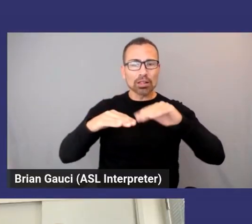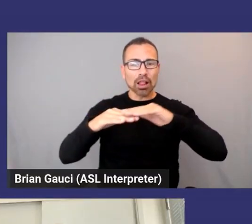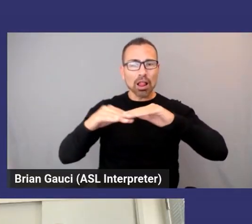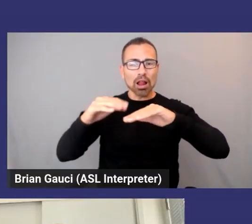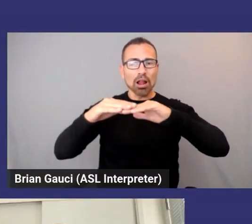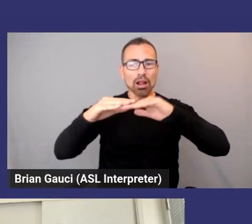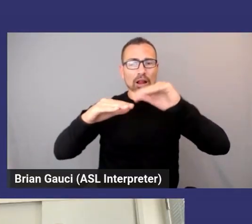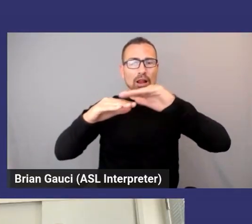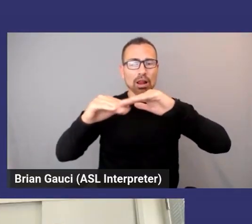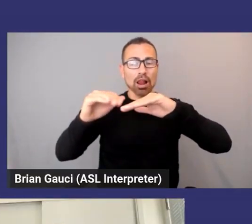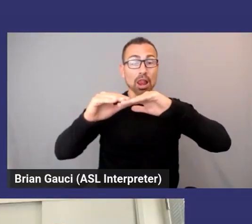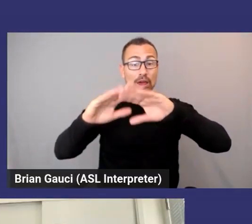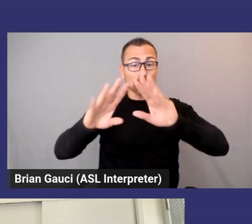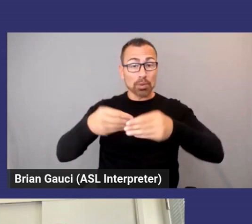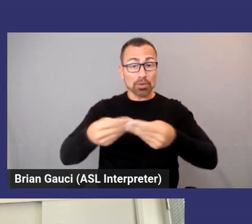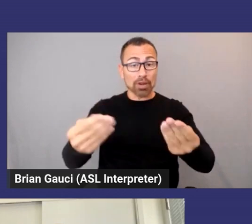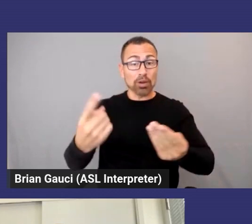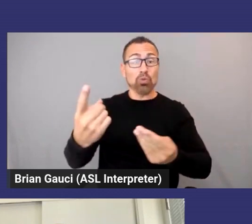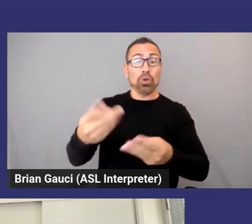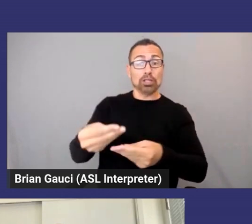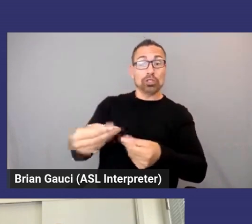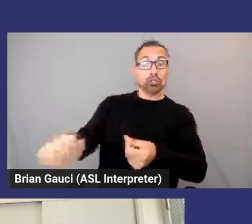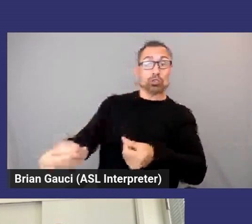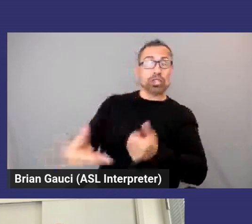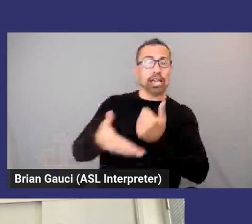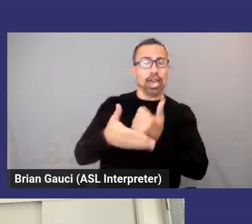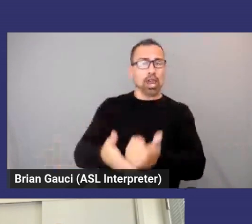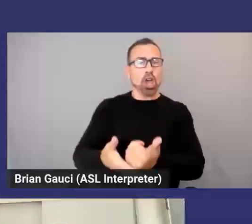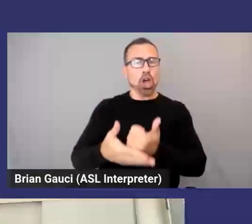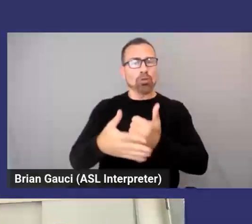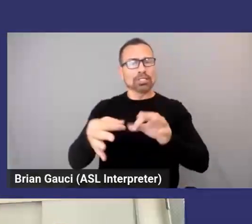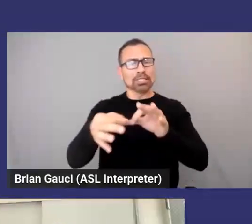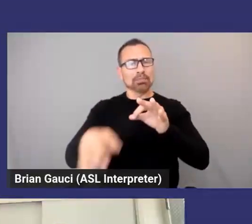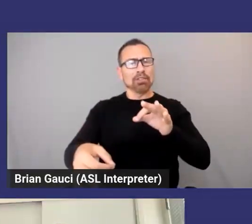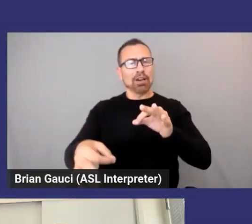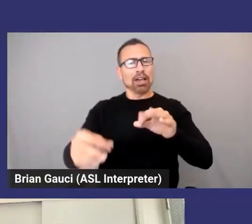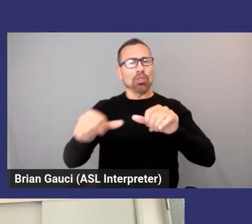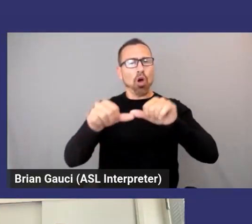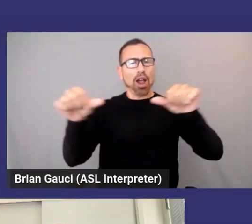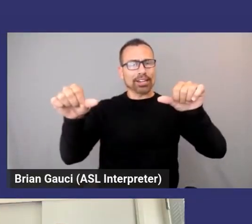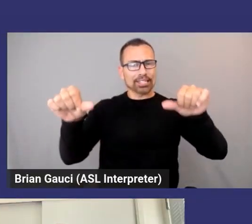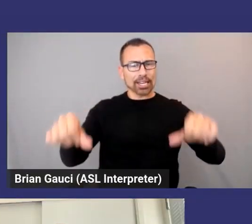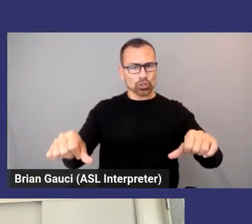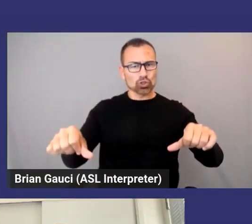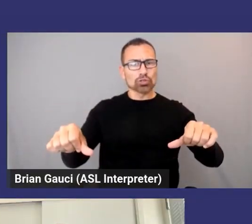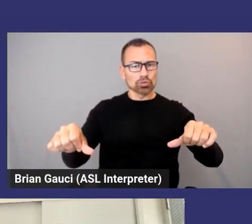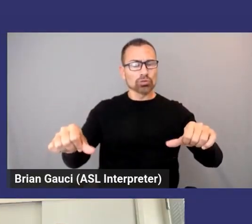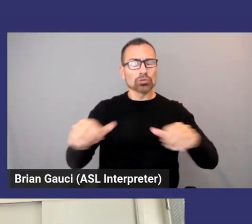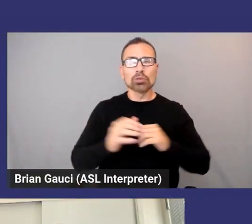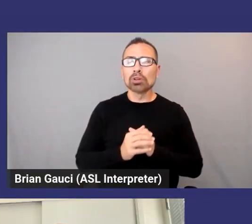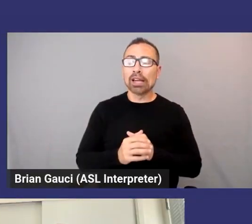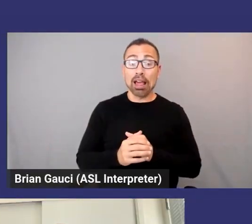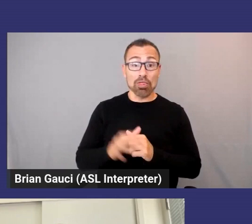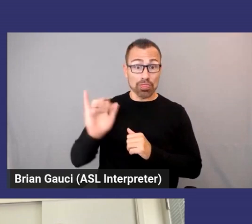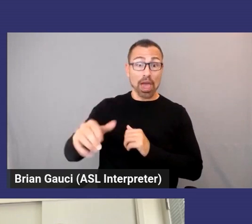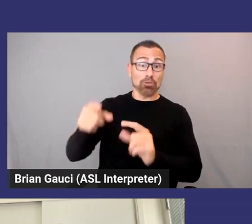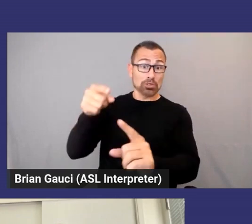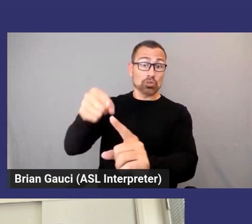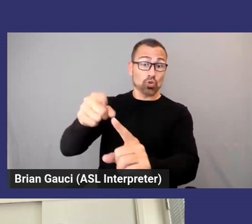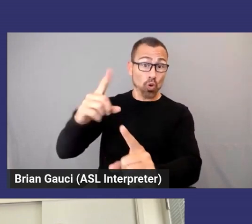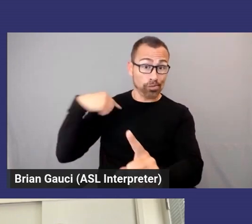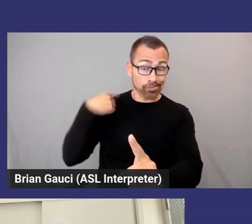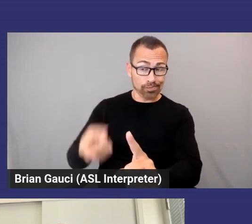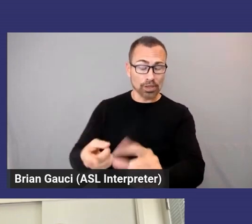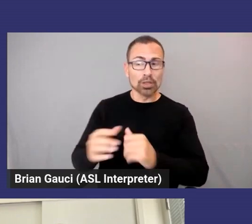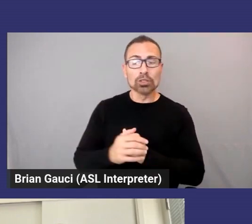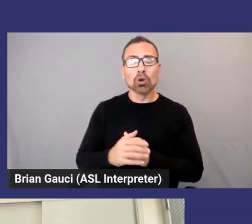solution, it helps simplify the architecture tremendously. And that was a real goal for us. And so I think we've built in the